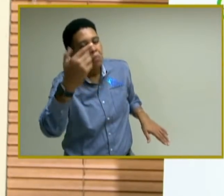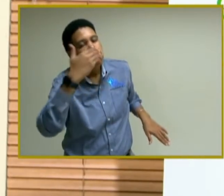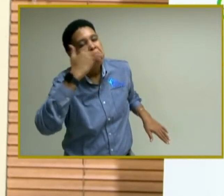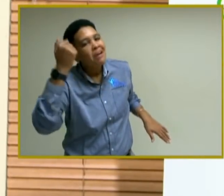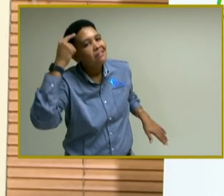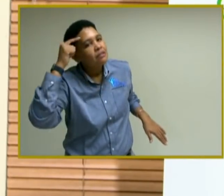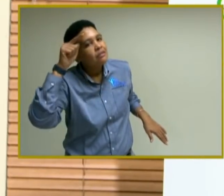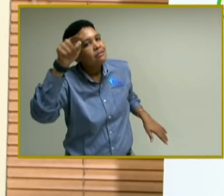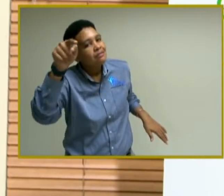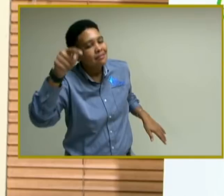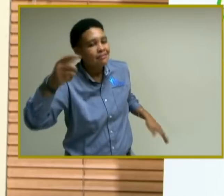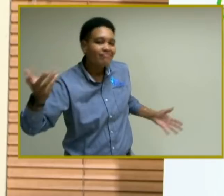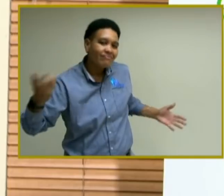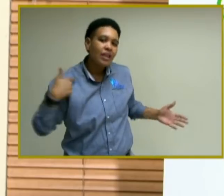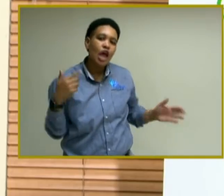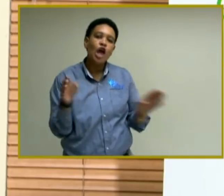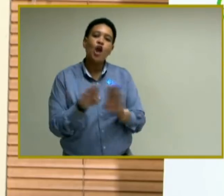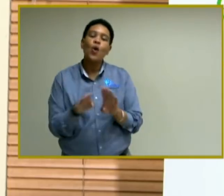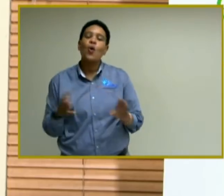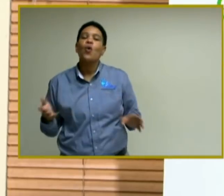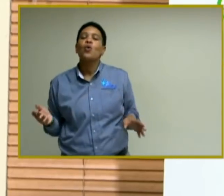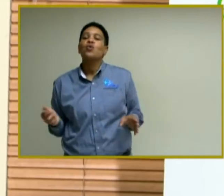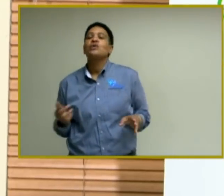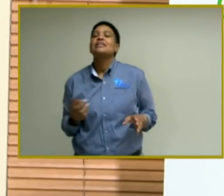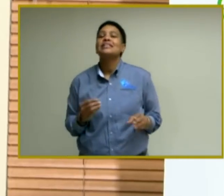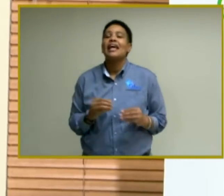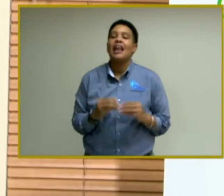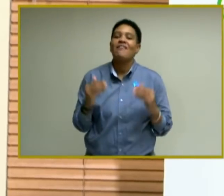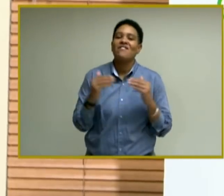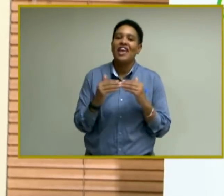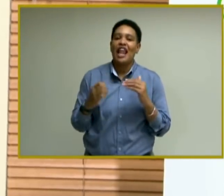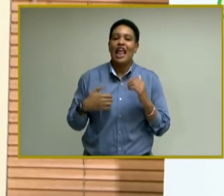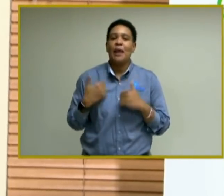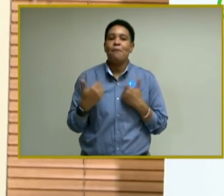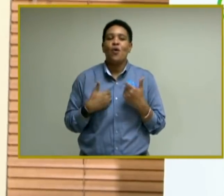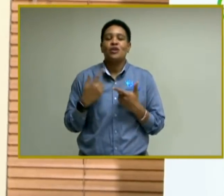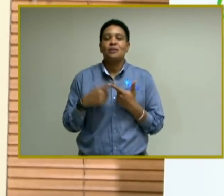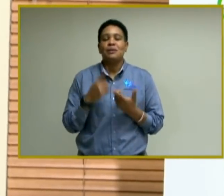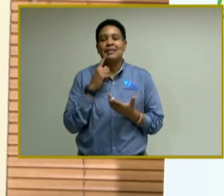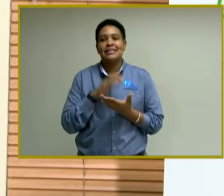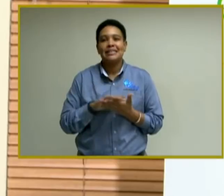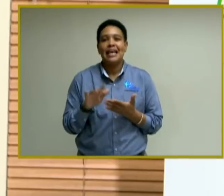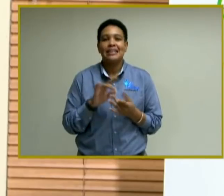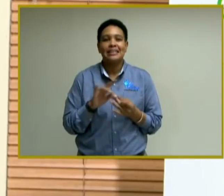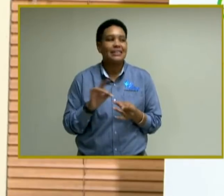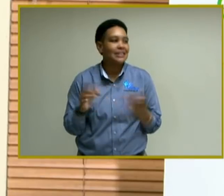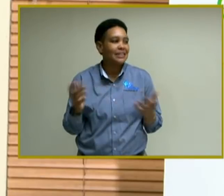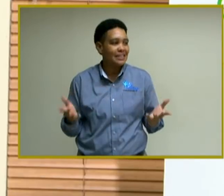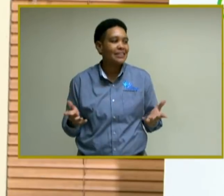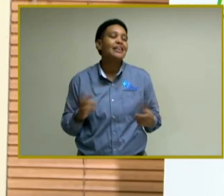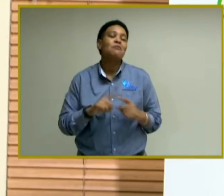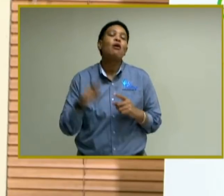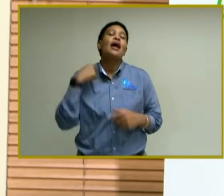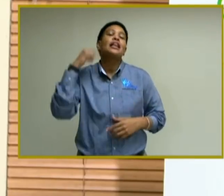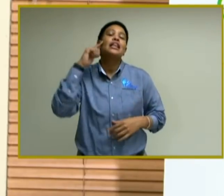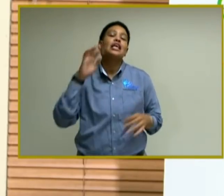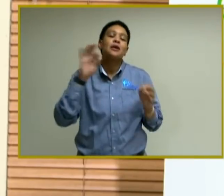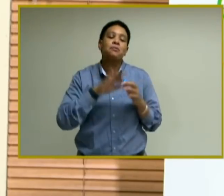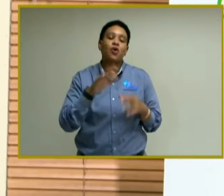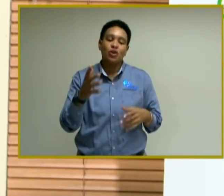year. I close there on a fairly emotional and sentimental note, Stephen, but I think it's